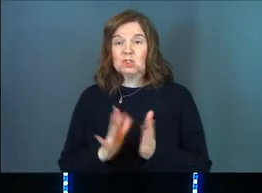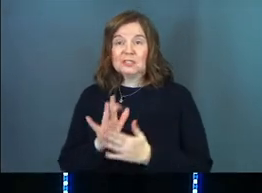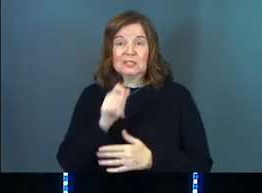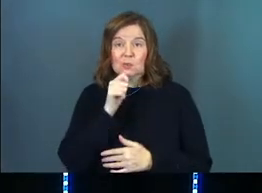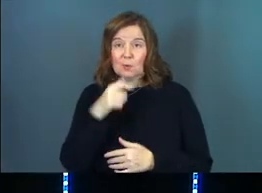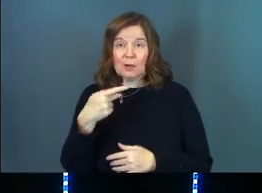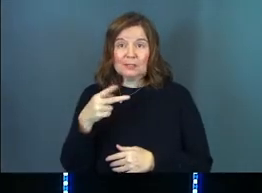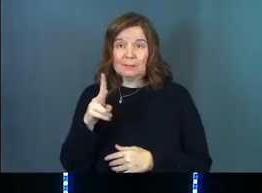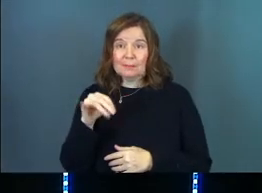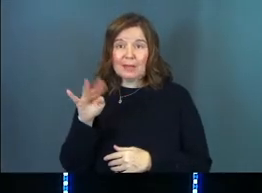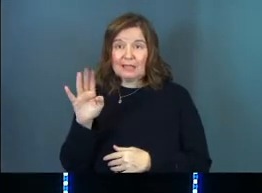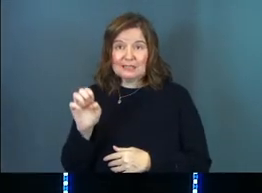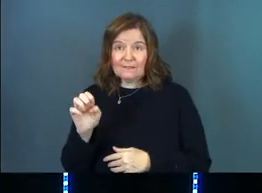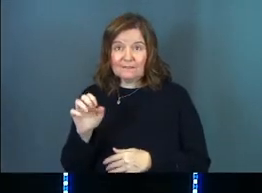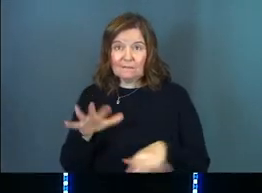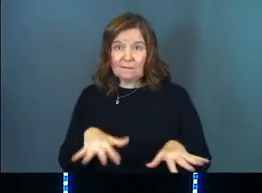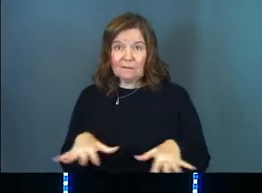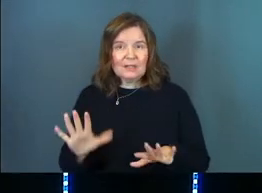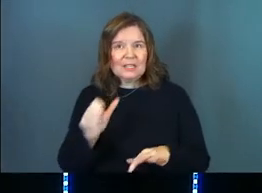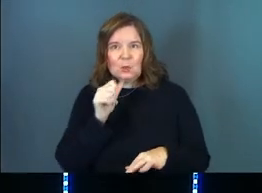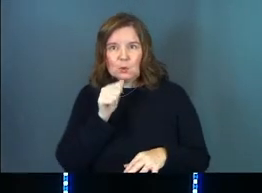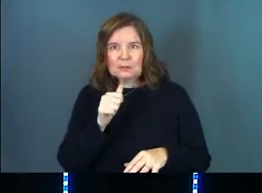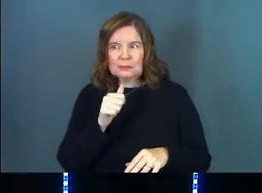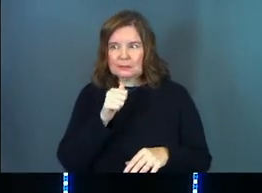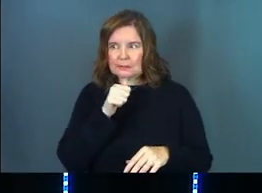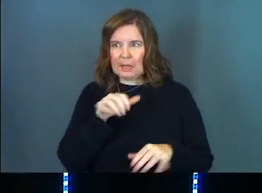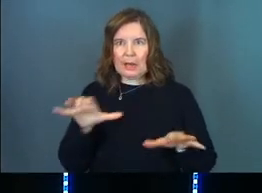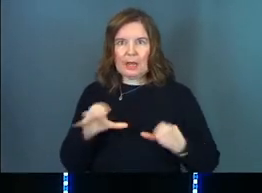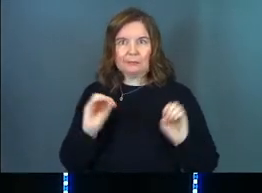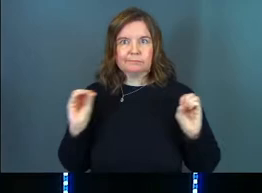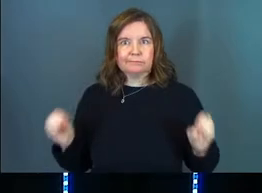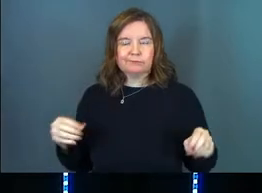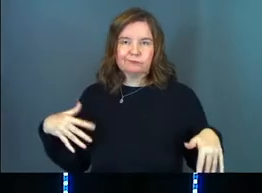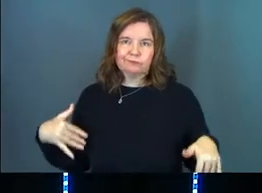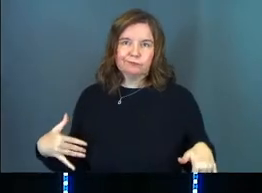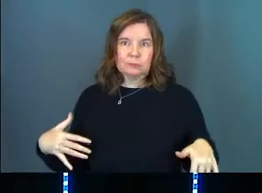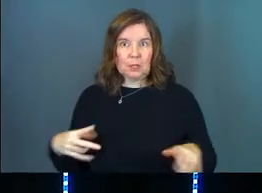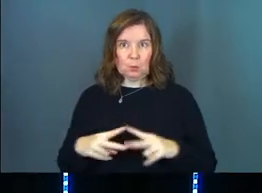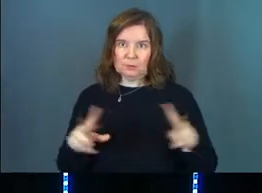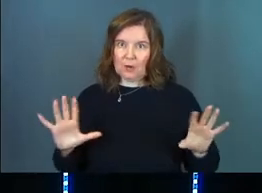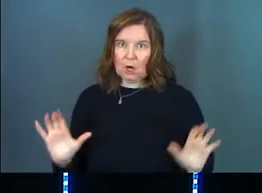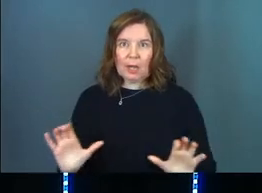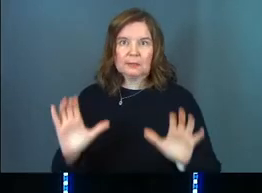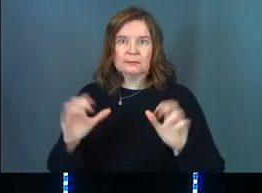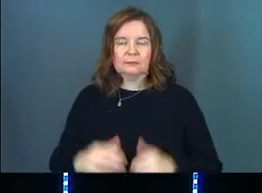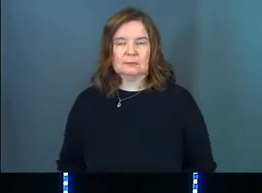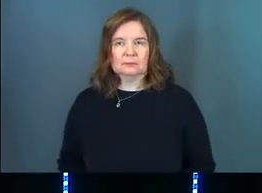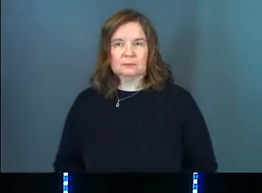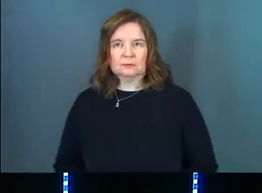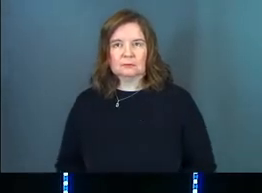Jesus wasn't passive. He was not inactive. Jesus was very active.